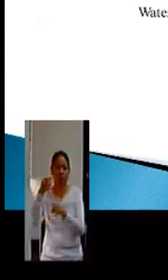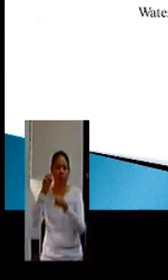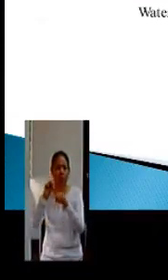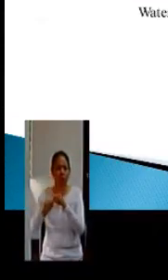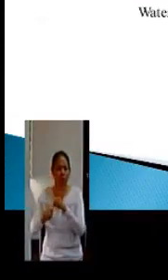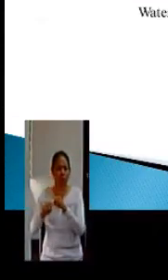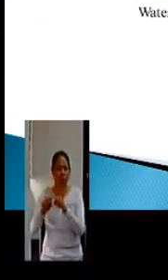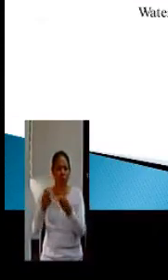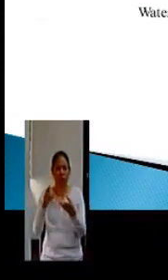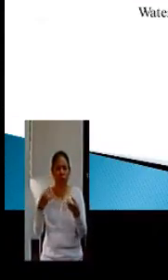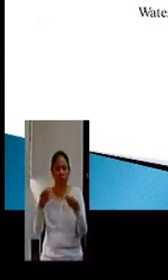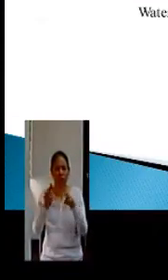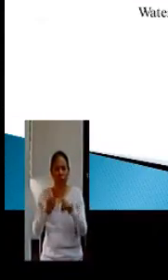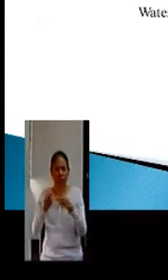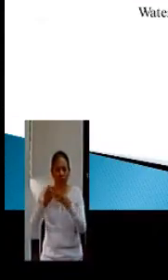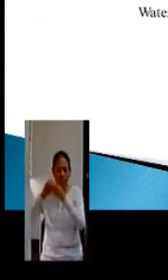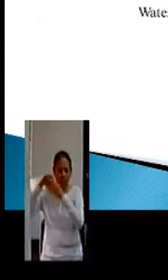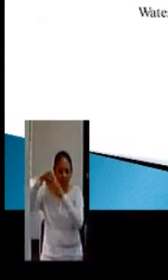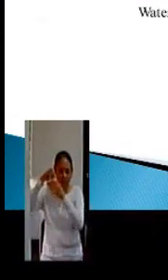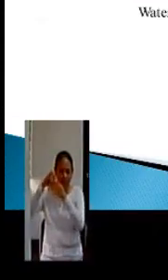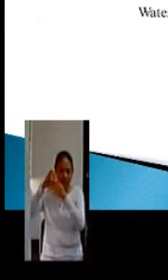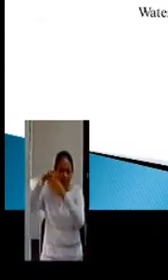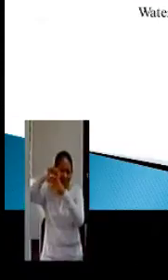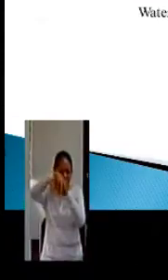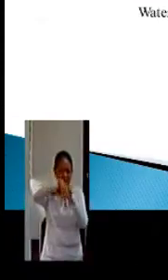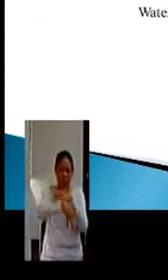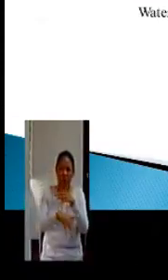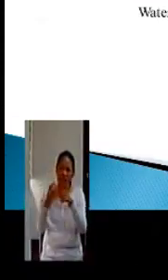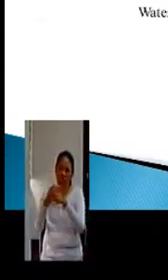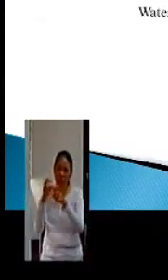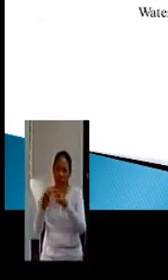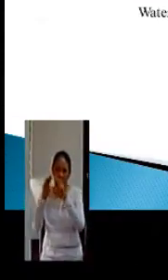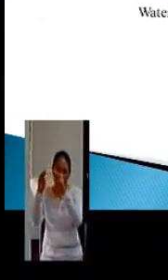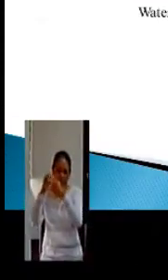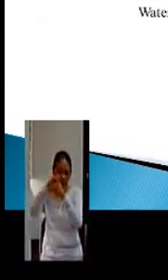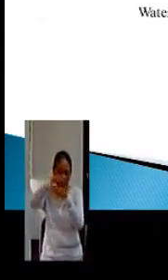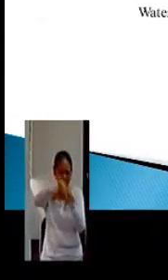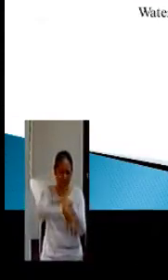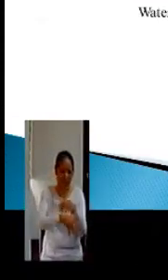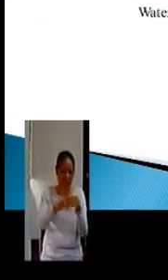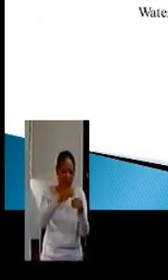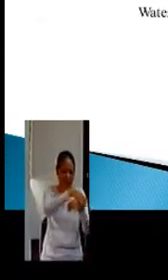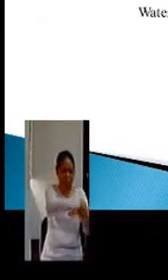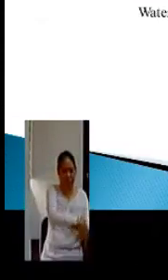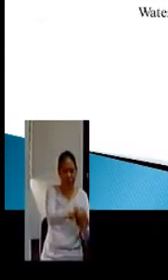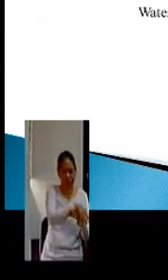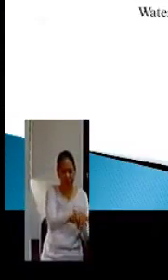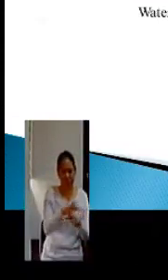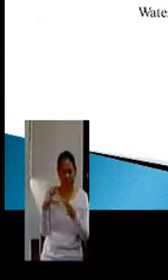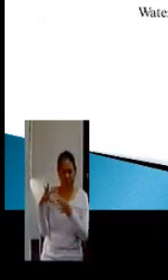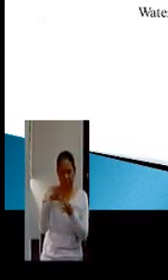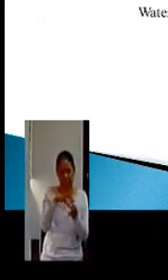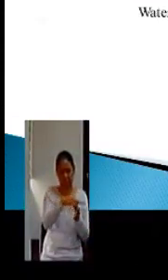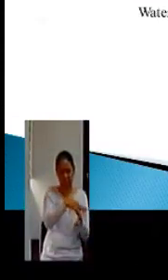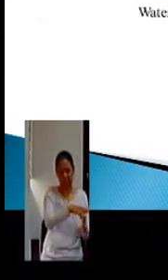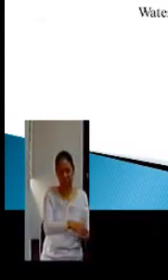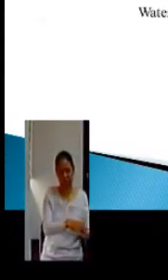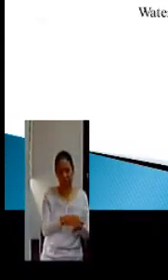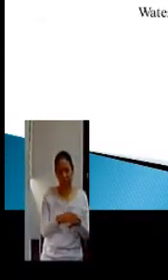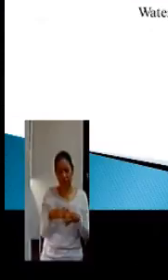baba. Yung nabagsak sa baba, hindi lang yon ang problema, kasi pati yung binagsakan. And who are we